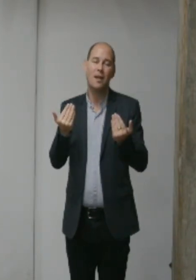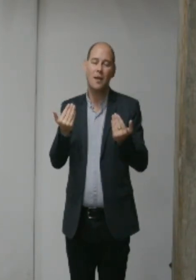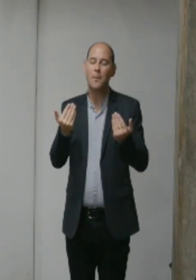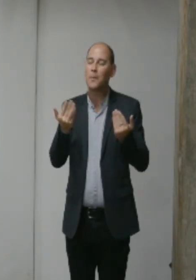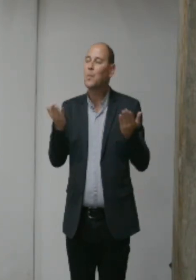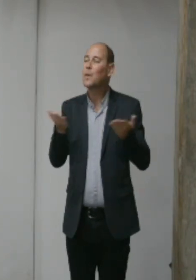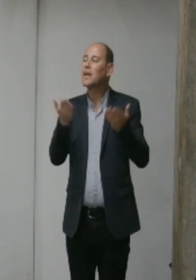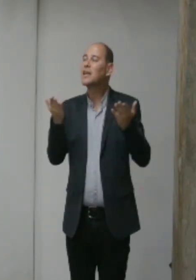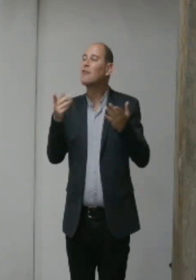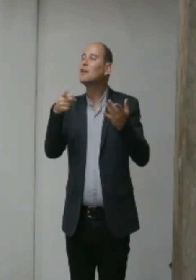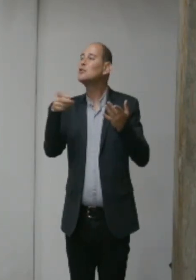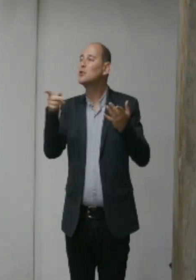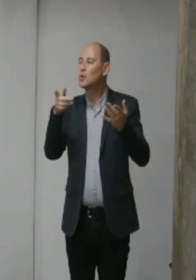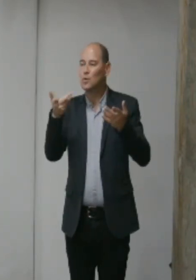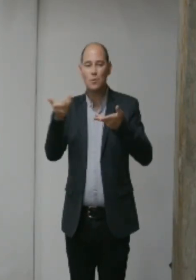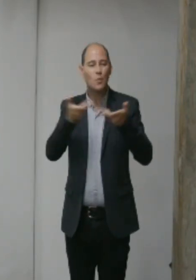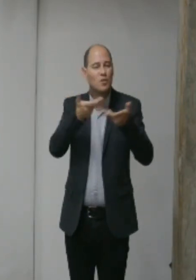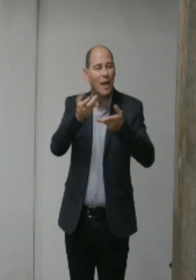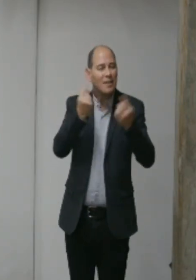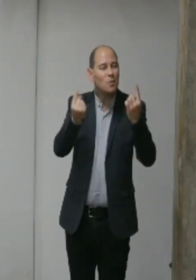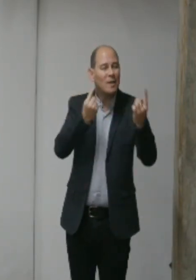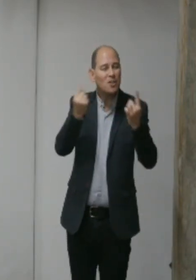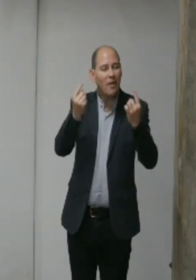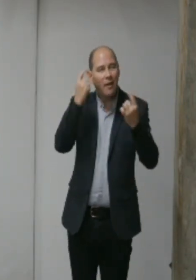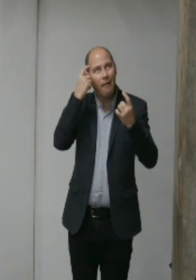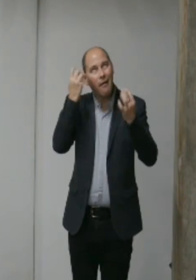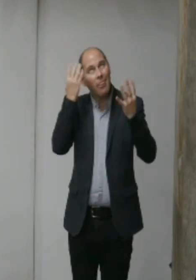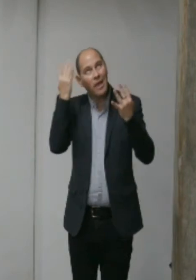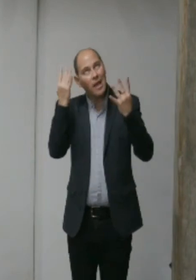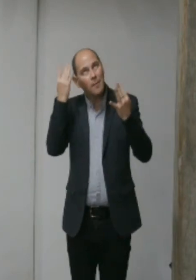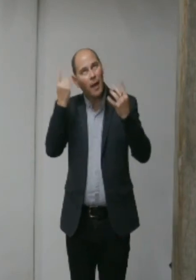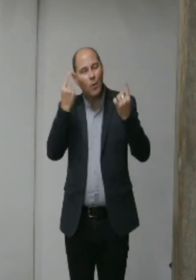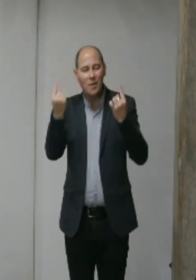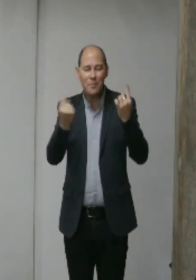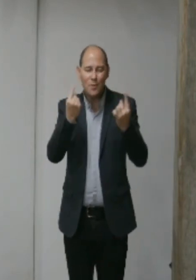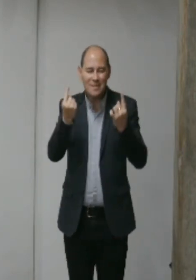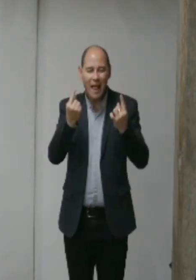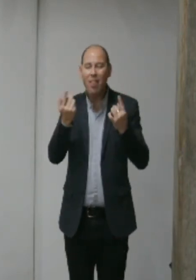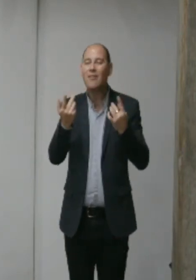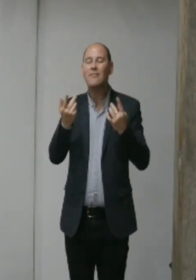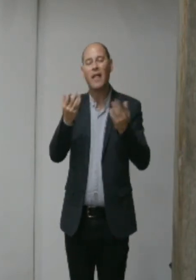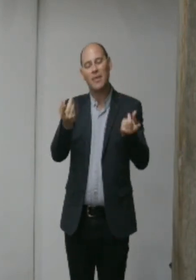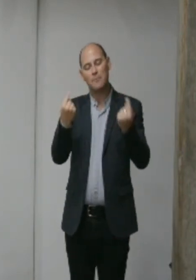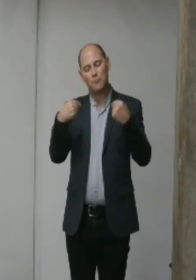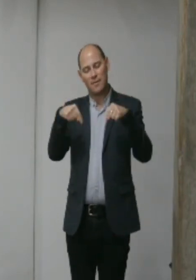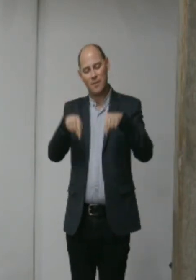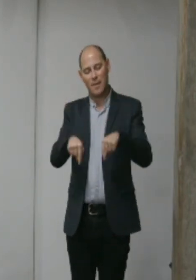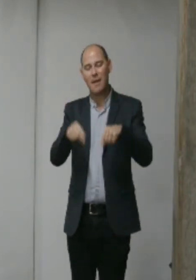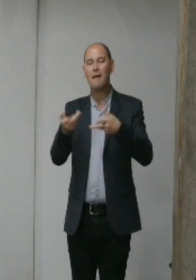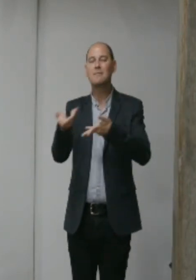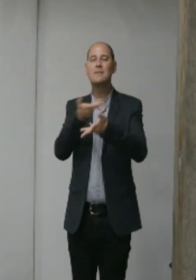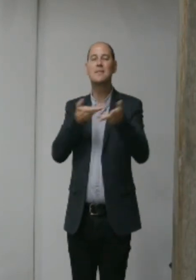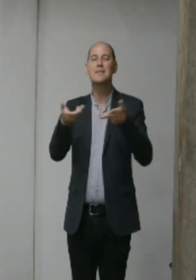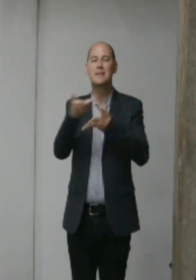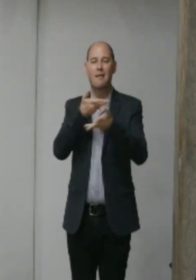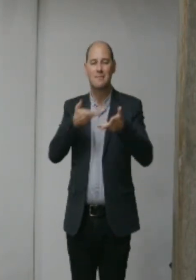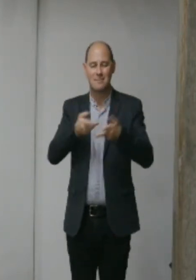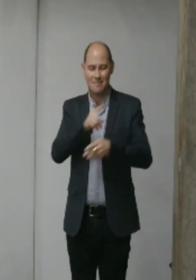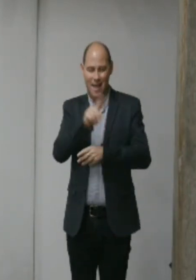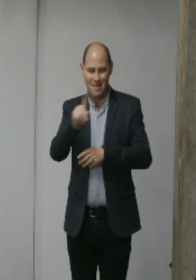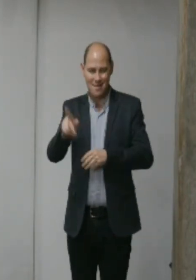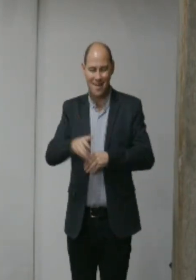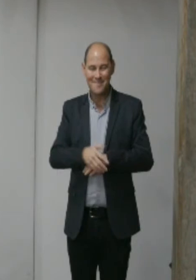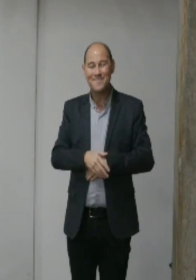encourage you to chat to each other about them or have a think about them on your own and then bring them into the space in 15 minutes. All